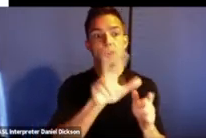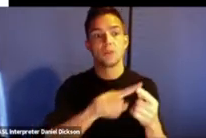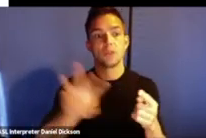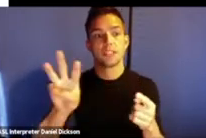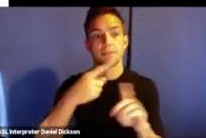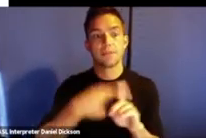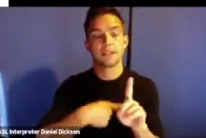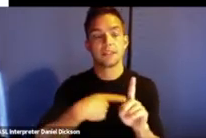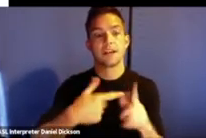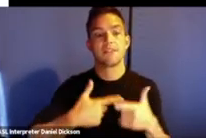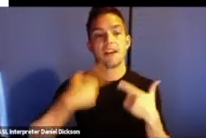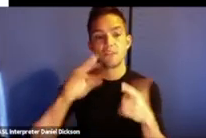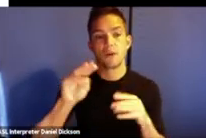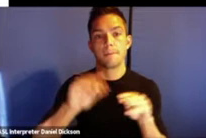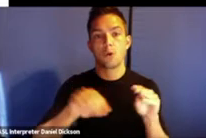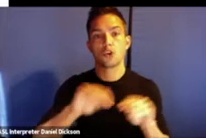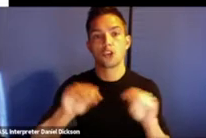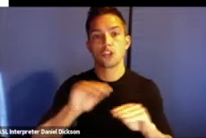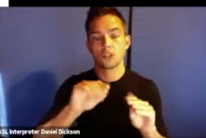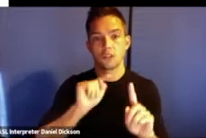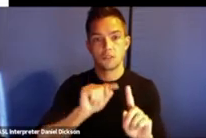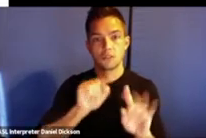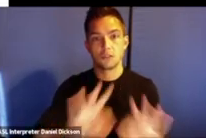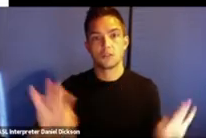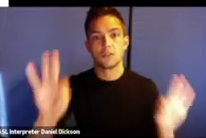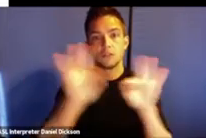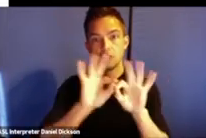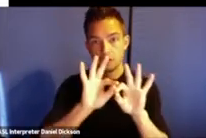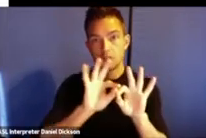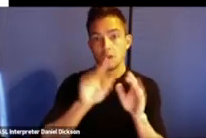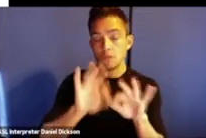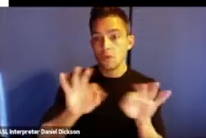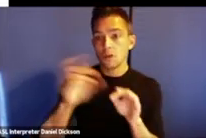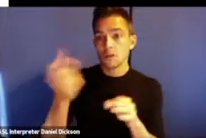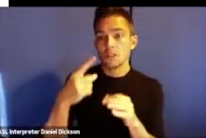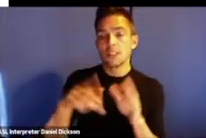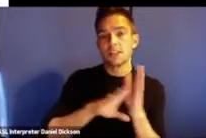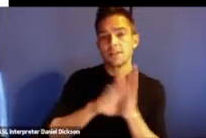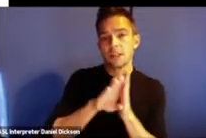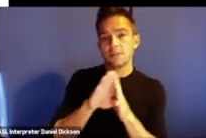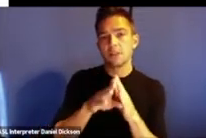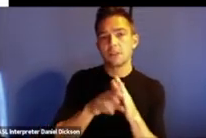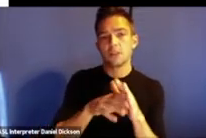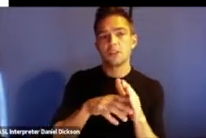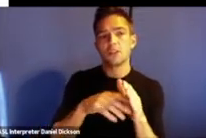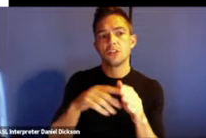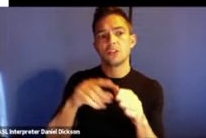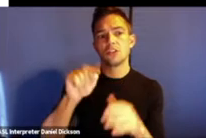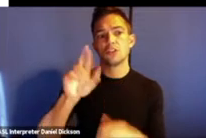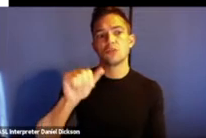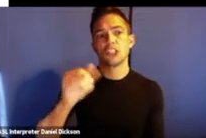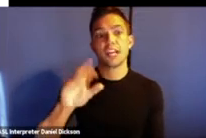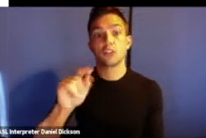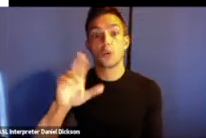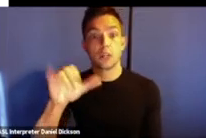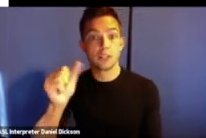life for motor. It's really important to understand developmental trajectories, and it's different for different skills. And what we